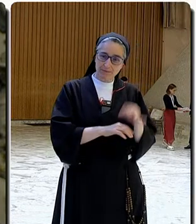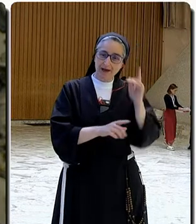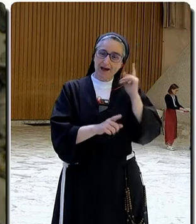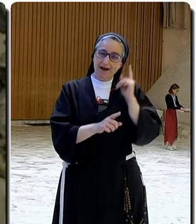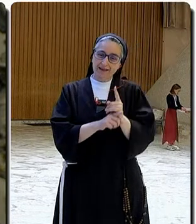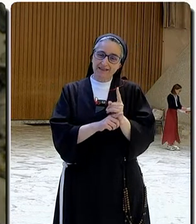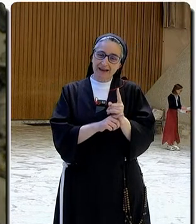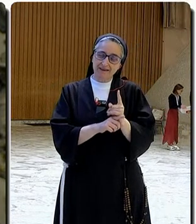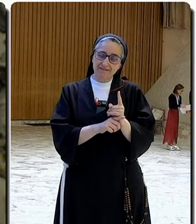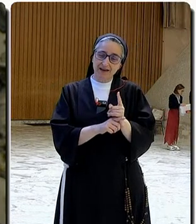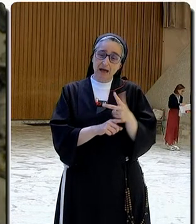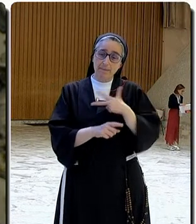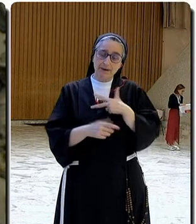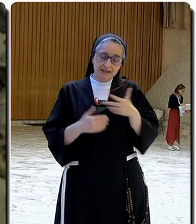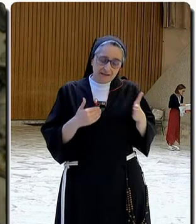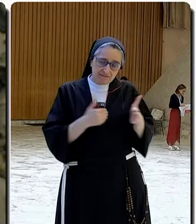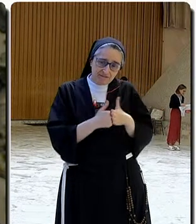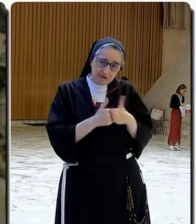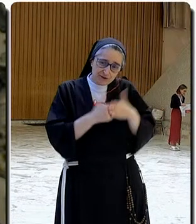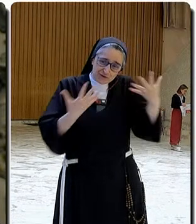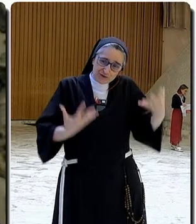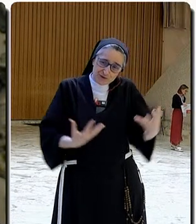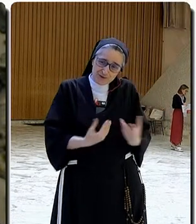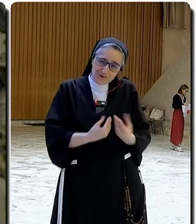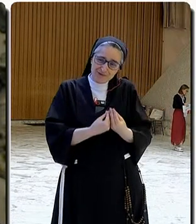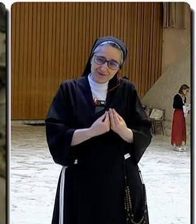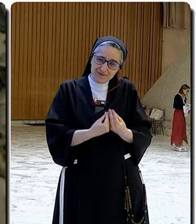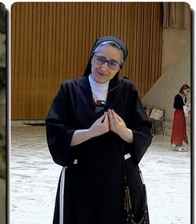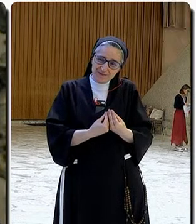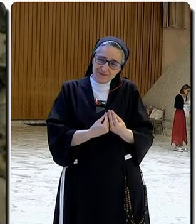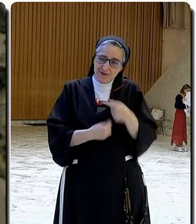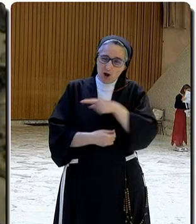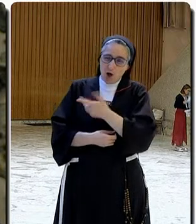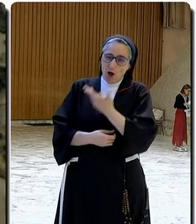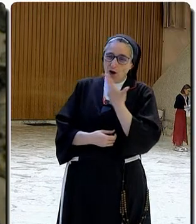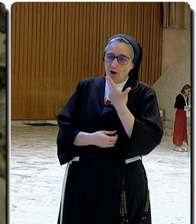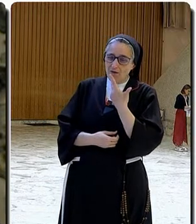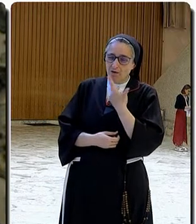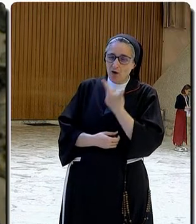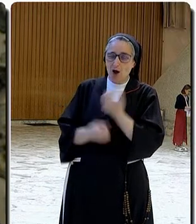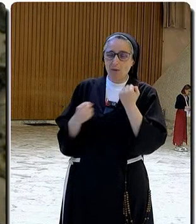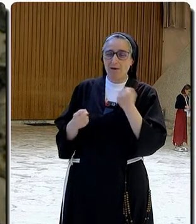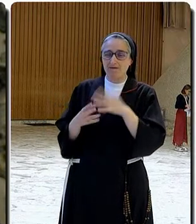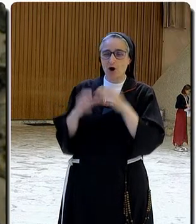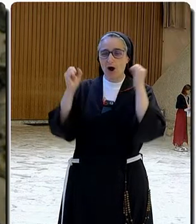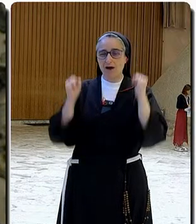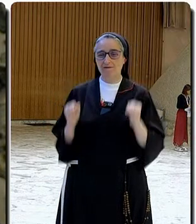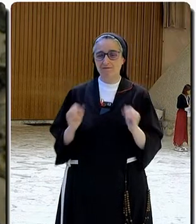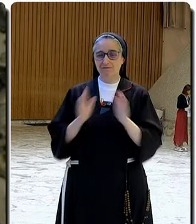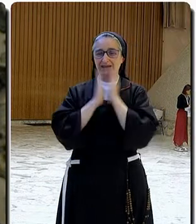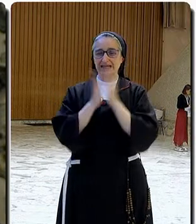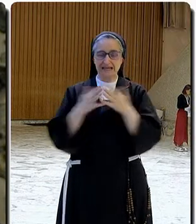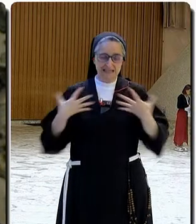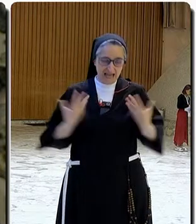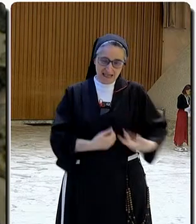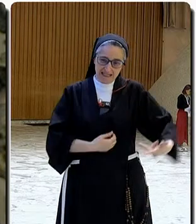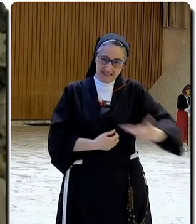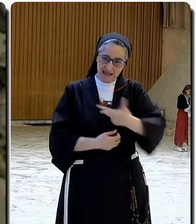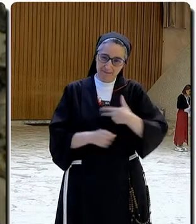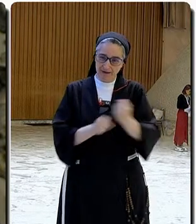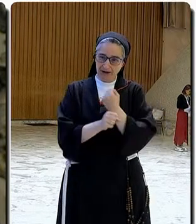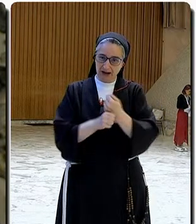priests and compliment them in their endeavors to strengthen the Church foundations. However, in order for us to